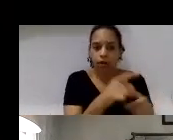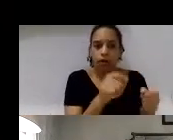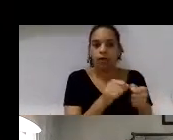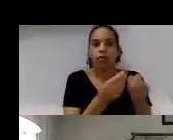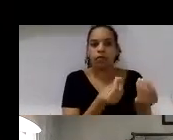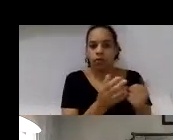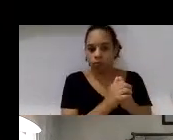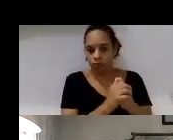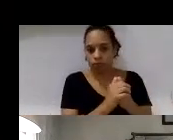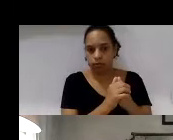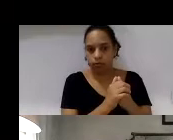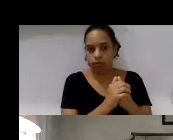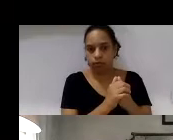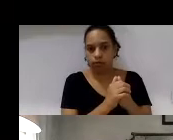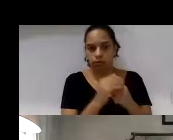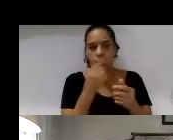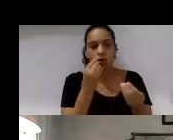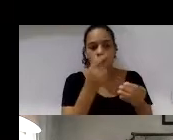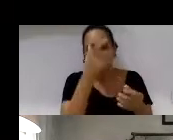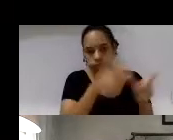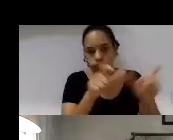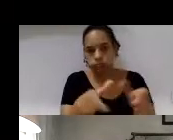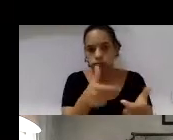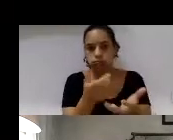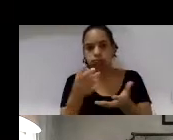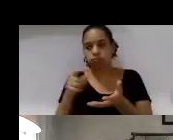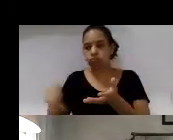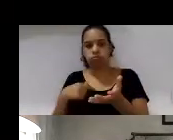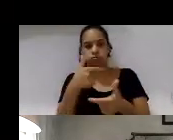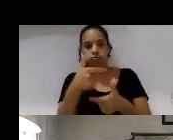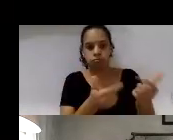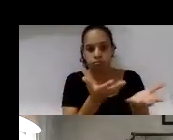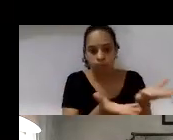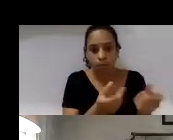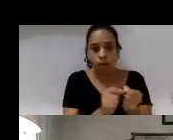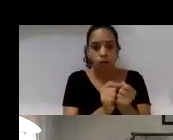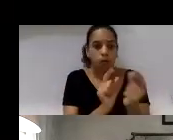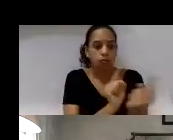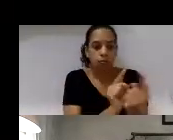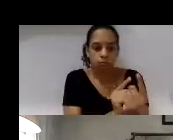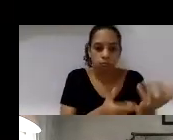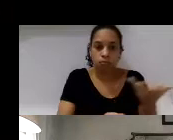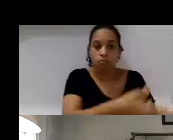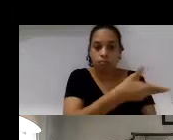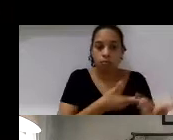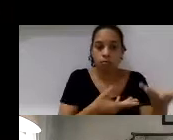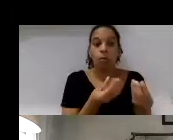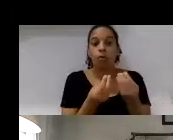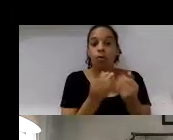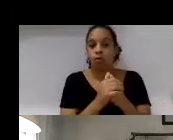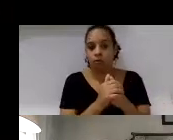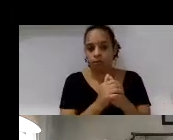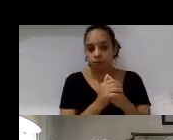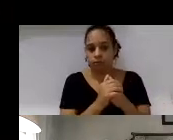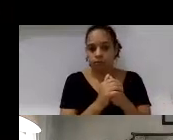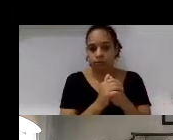labour power, bought and sold in the market as a commodity, was the key, the germ cell which grew into modern capitalism. Once